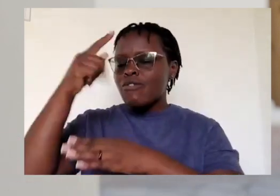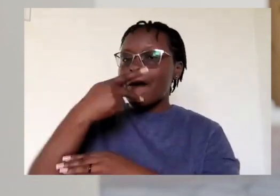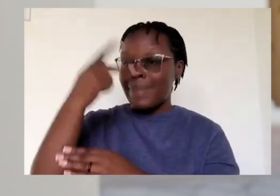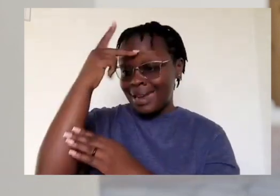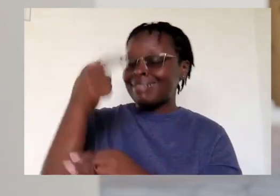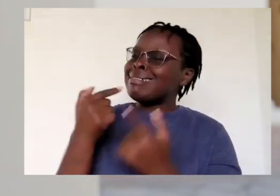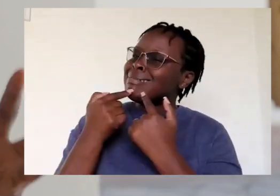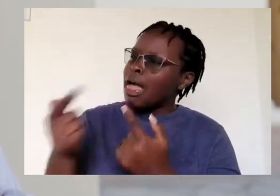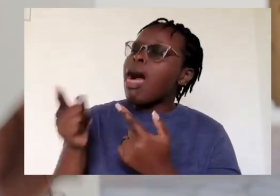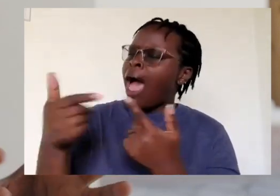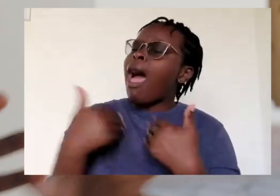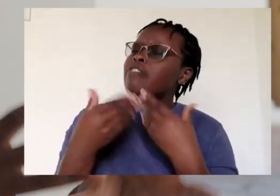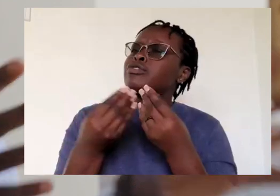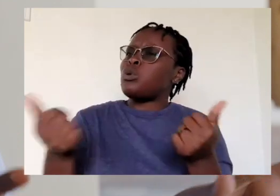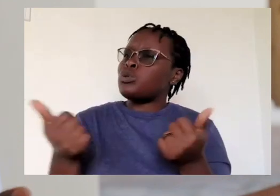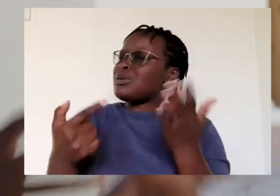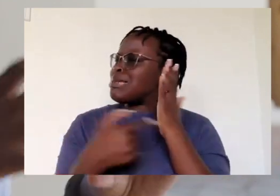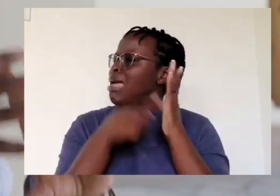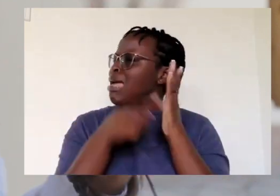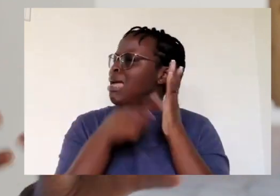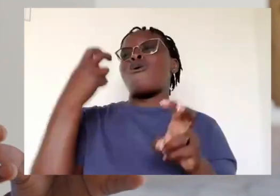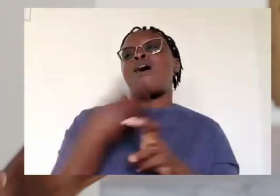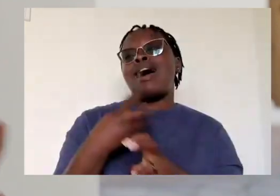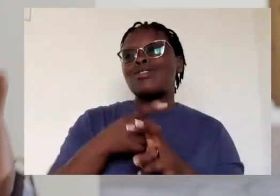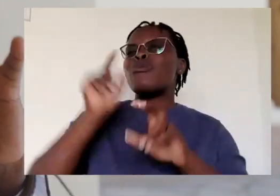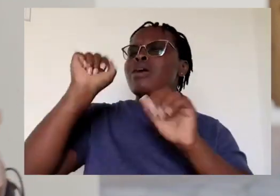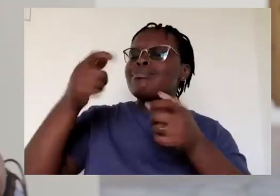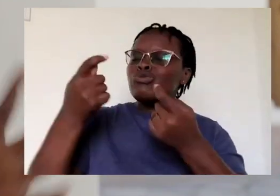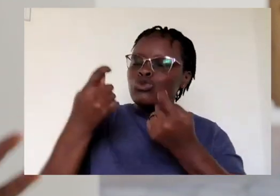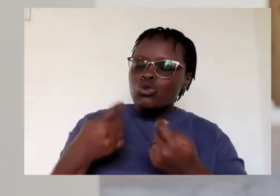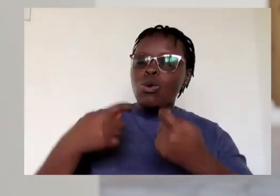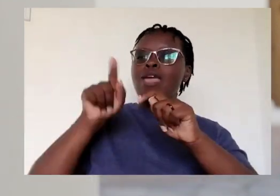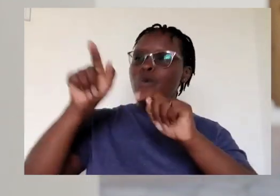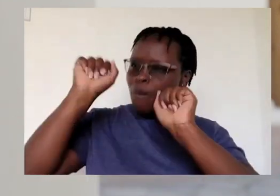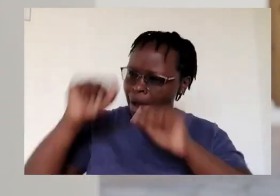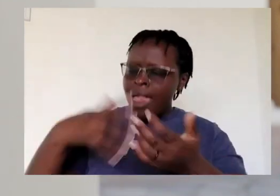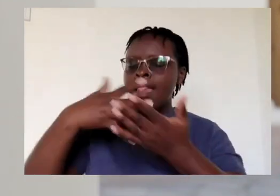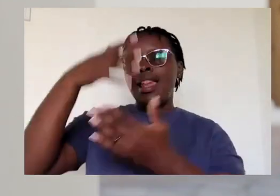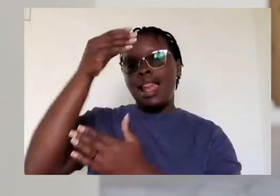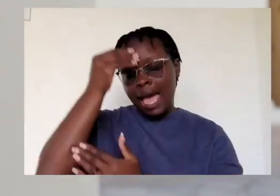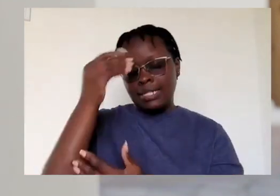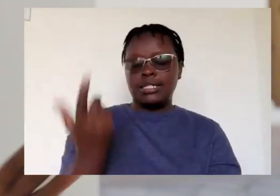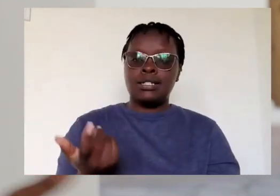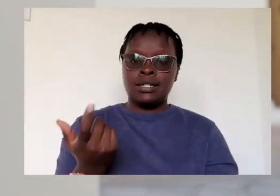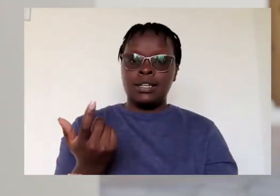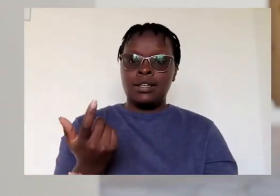trainings and telling parents, look, there's a solution, and there are so many solutions in the EdTech space that can help